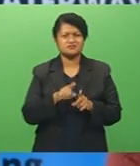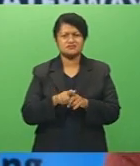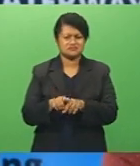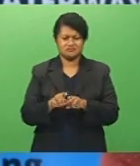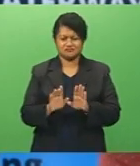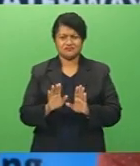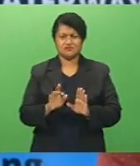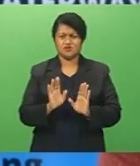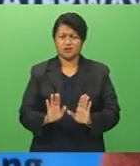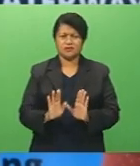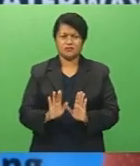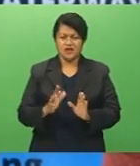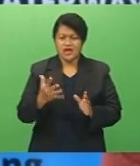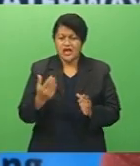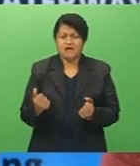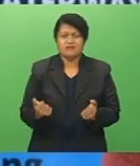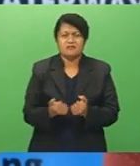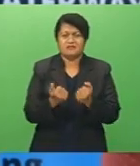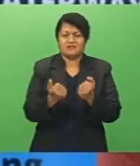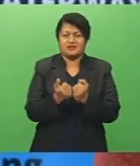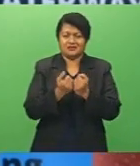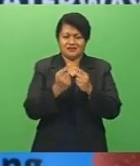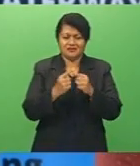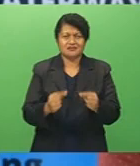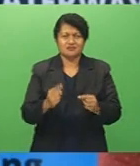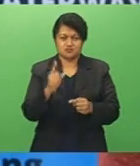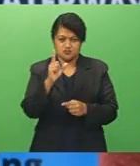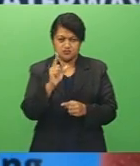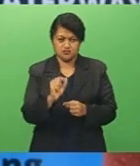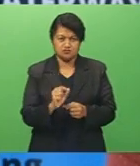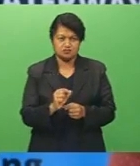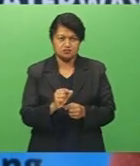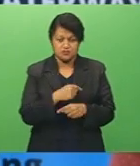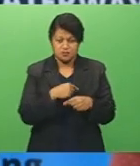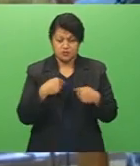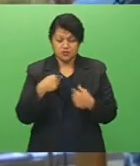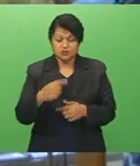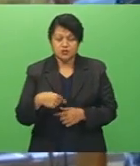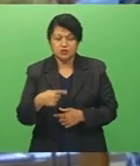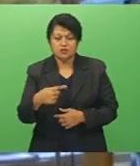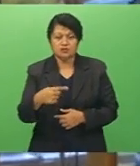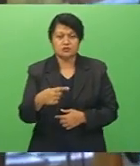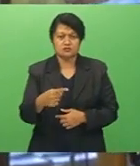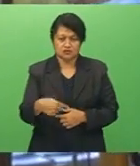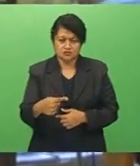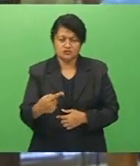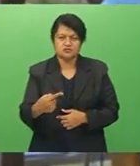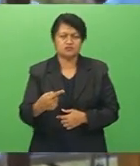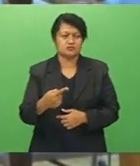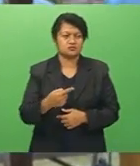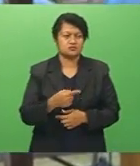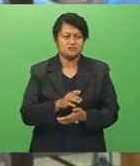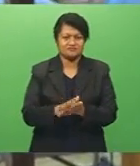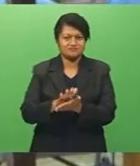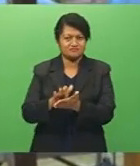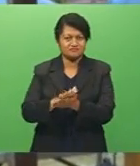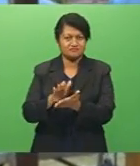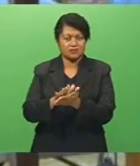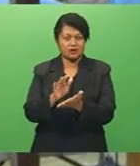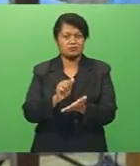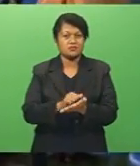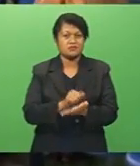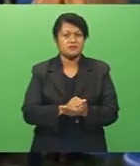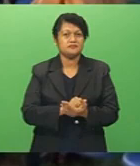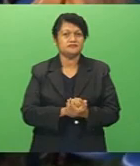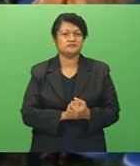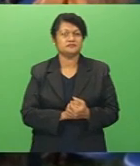There's a lot of material continue to come down. So we will have to continuously clean it up. Juicy Hire Limited Director Feroz Khan